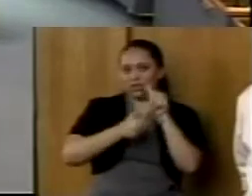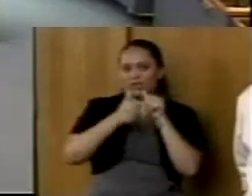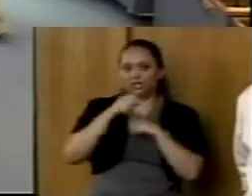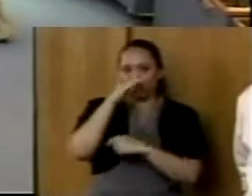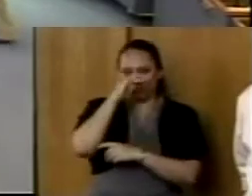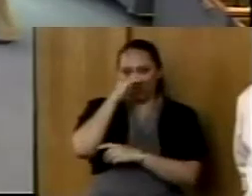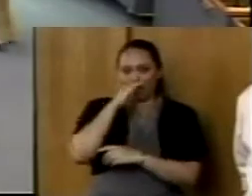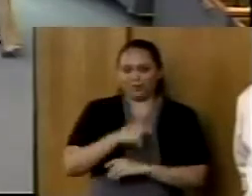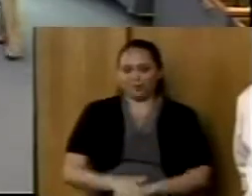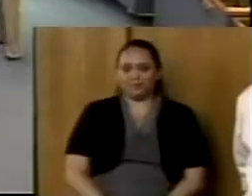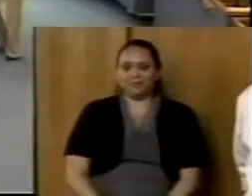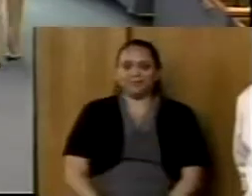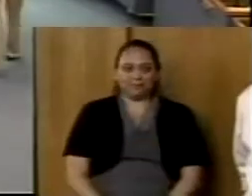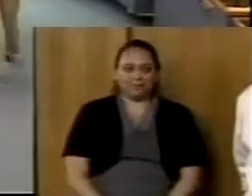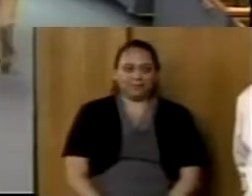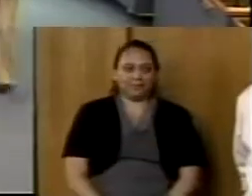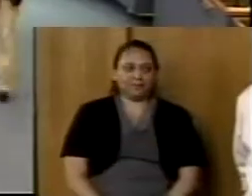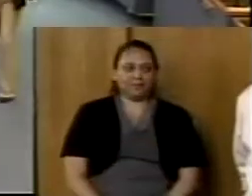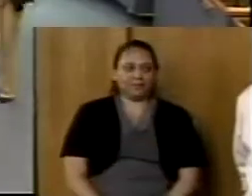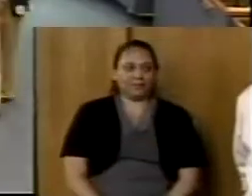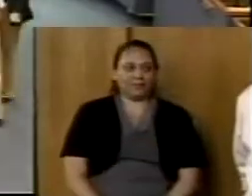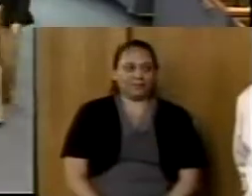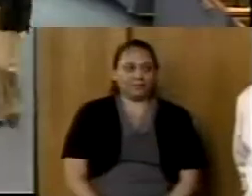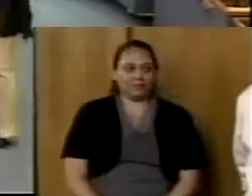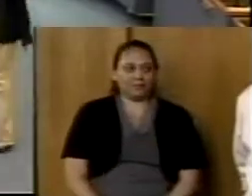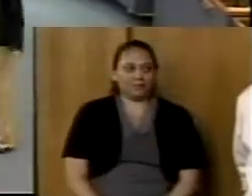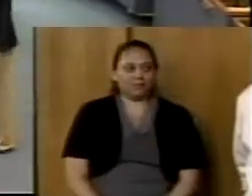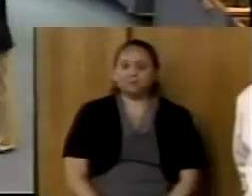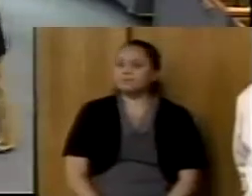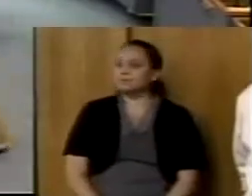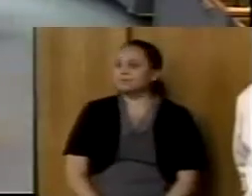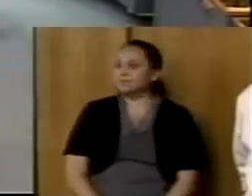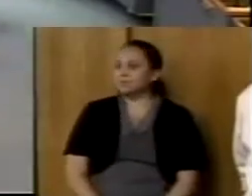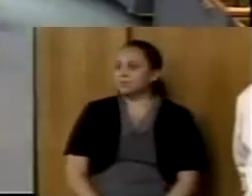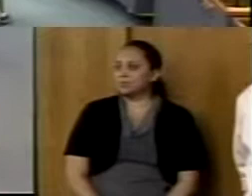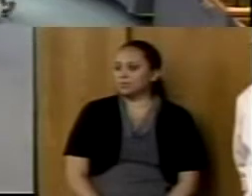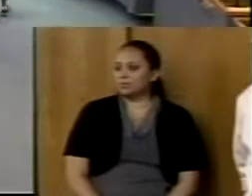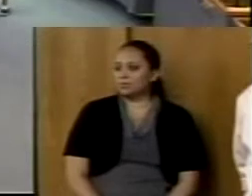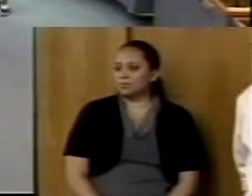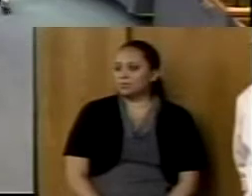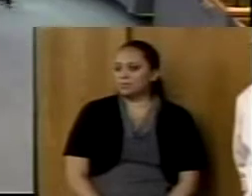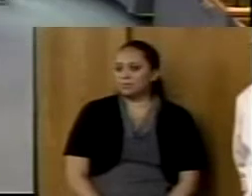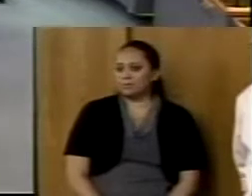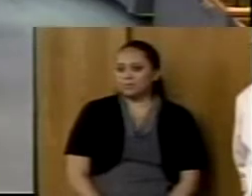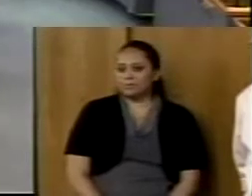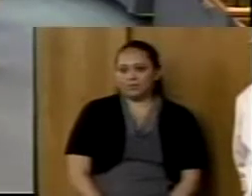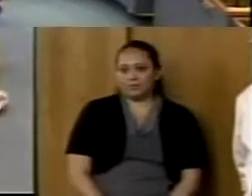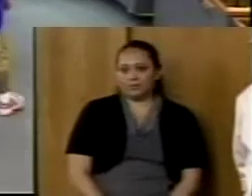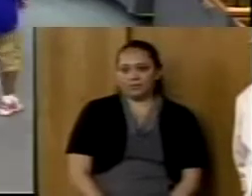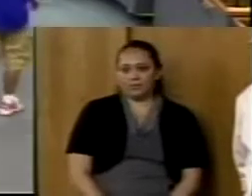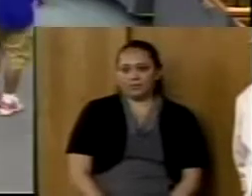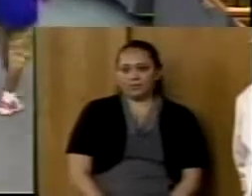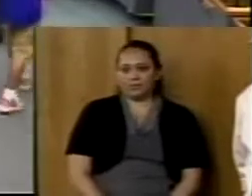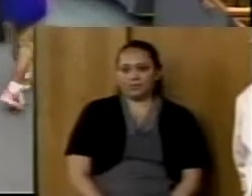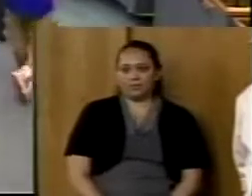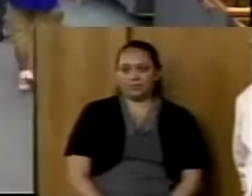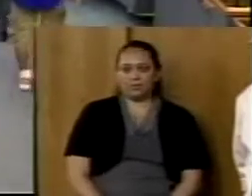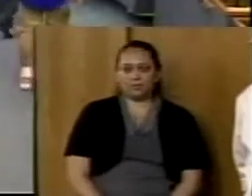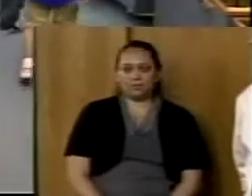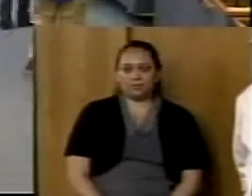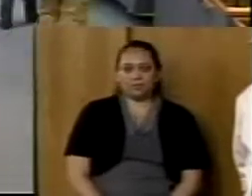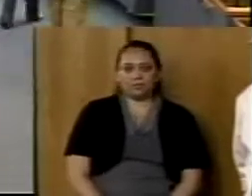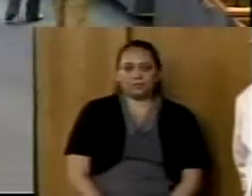to the back. All the way back. All the way to the back. Come on over here. Sign up right there. If you